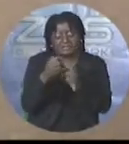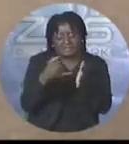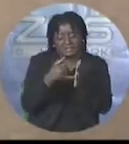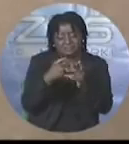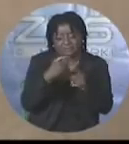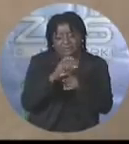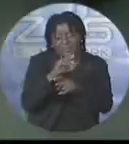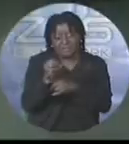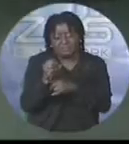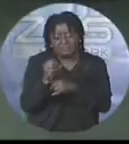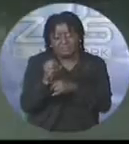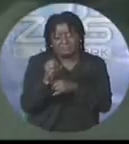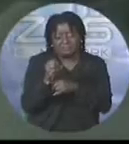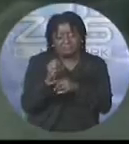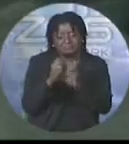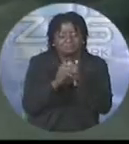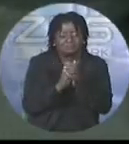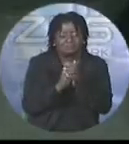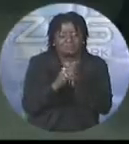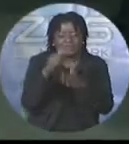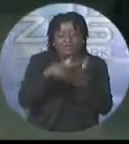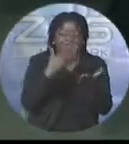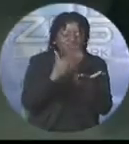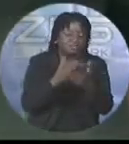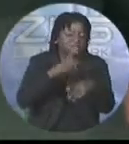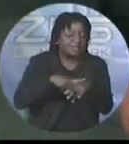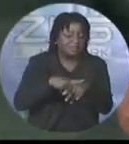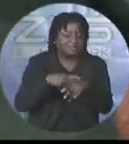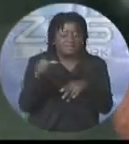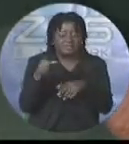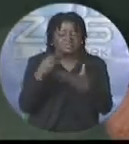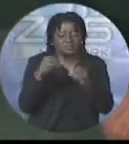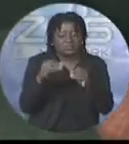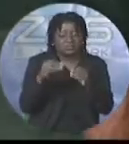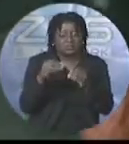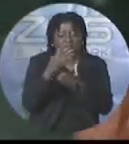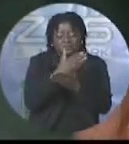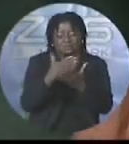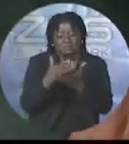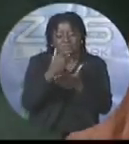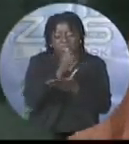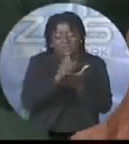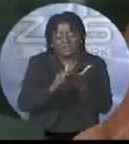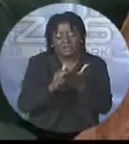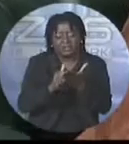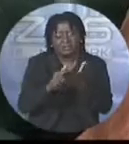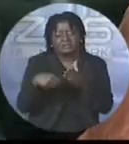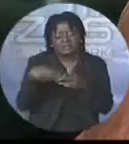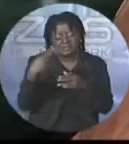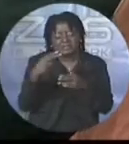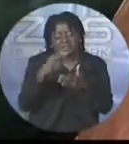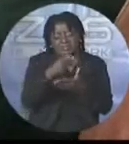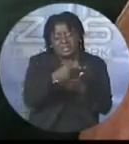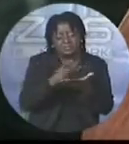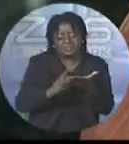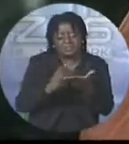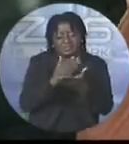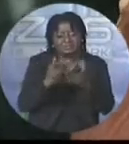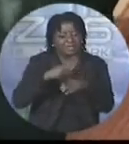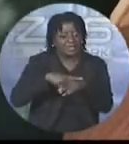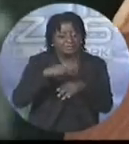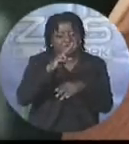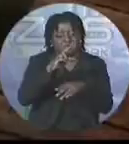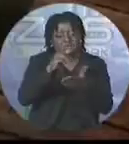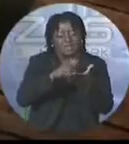and say, then who you can sell it to? In good times, Roll sold some large pieces as high as $2,500, but says business has dropped